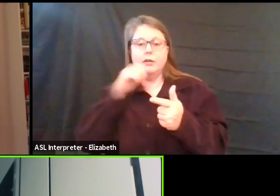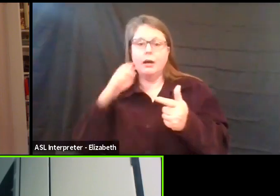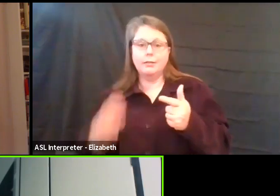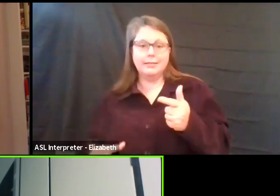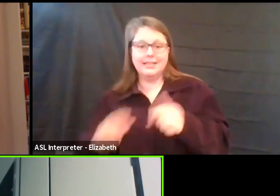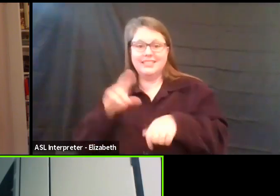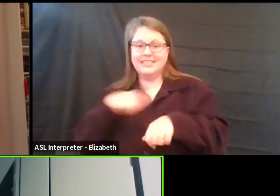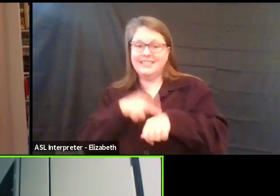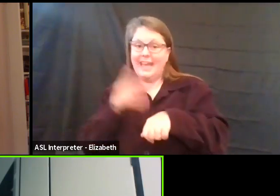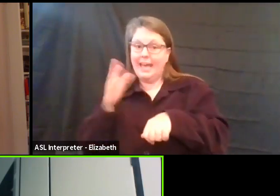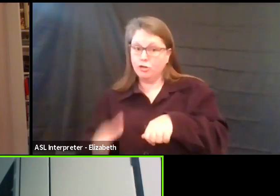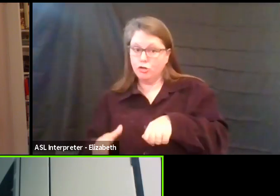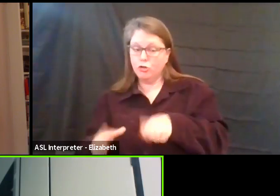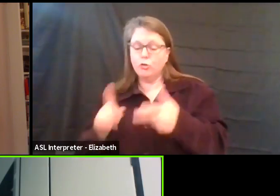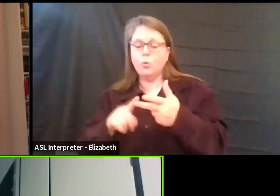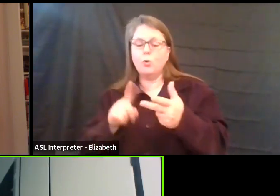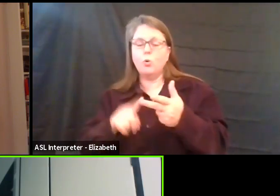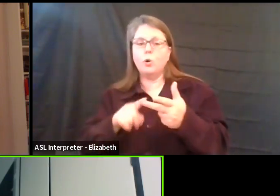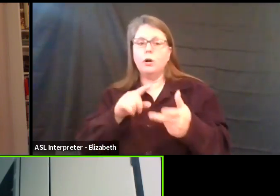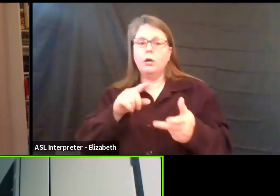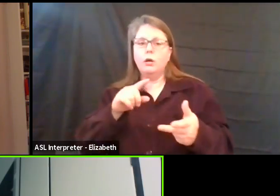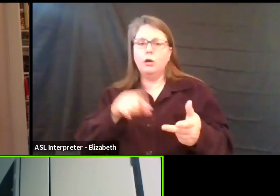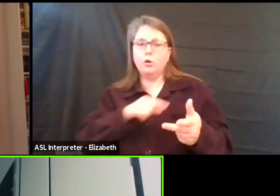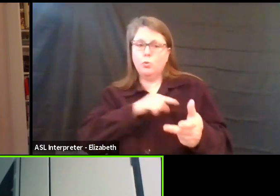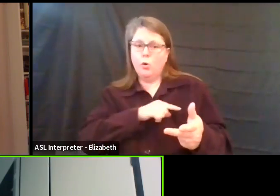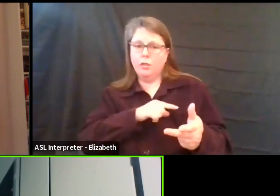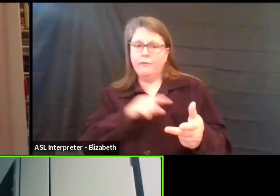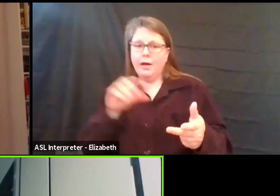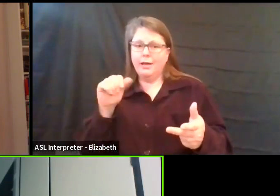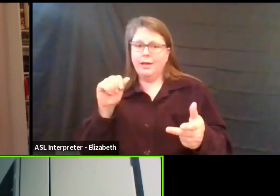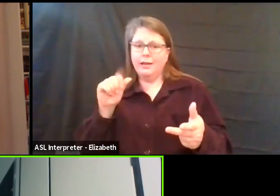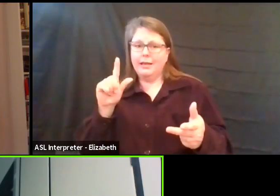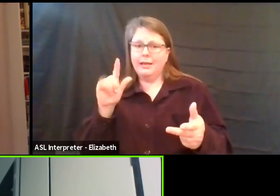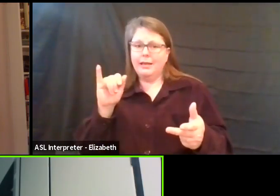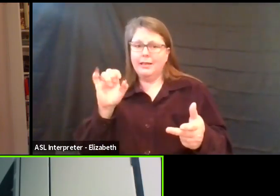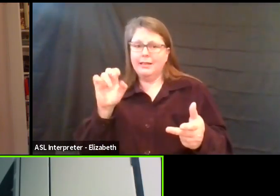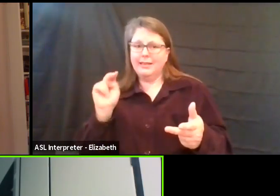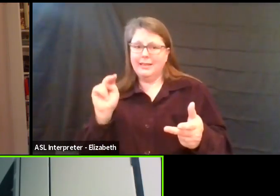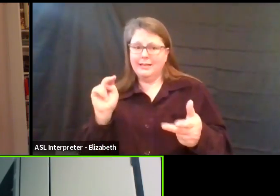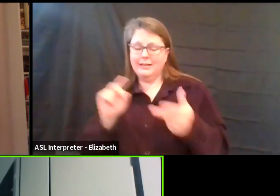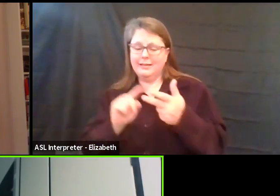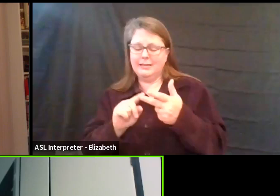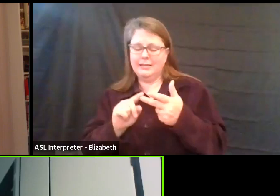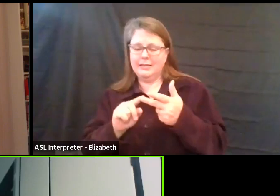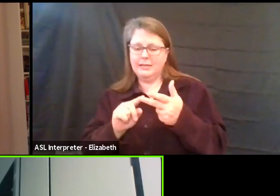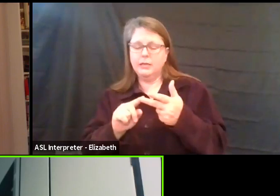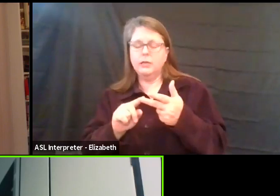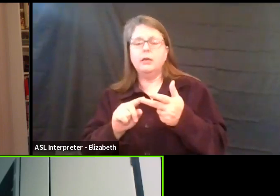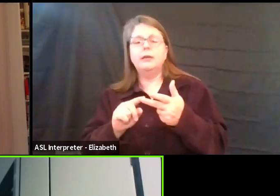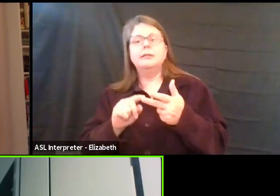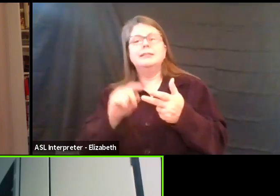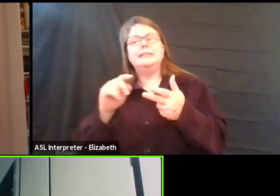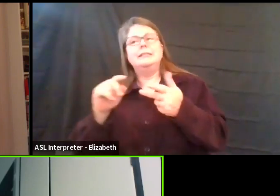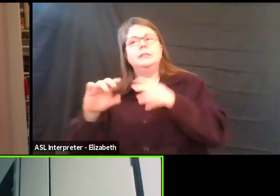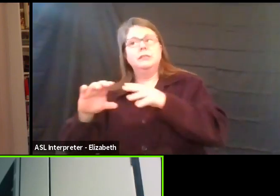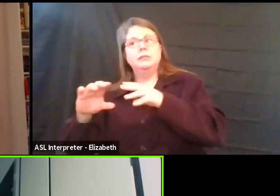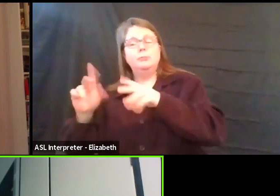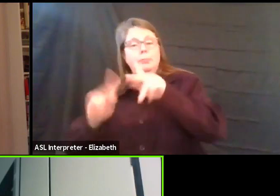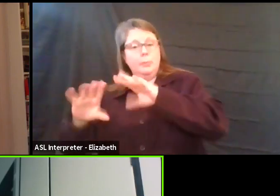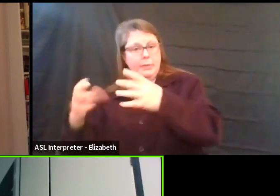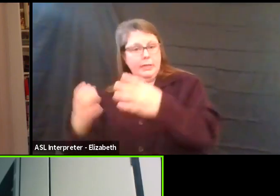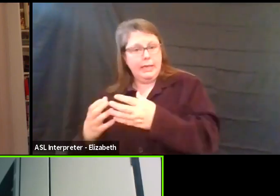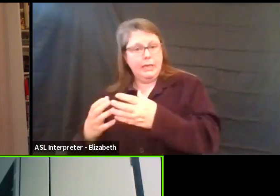And understanding the population that may be undocumented, if they do